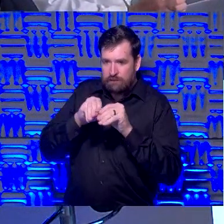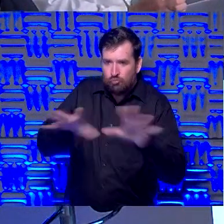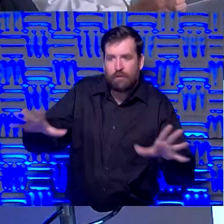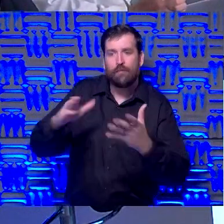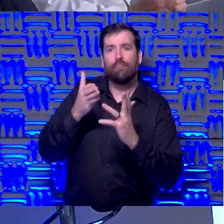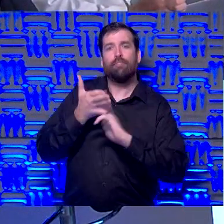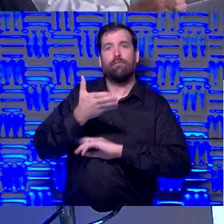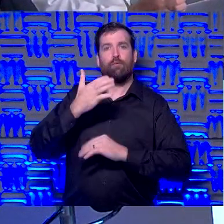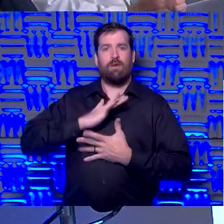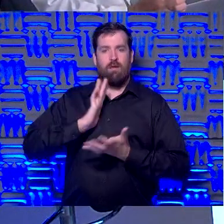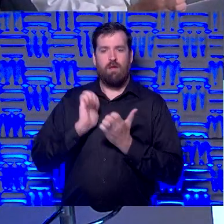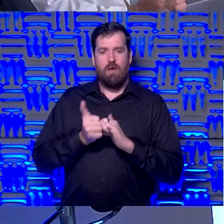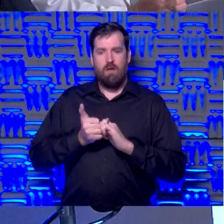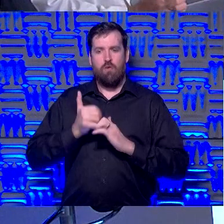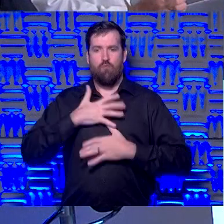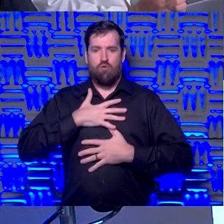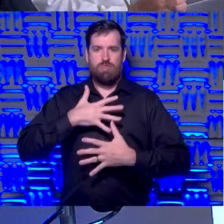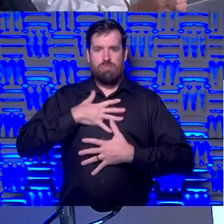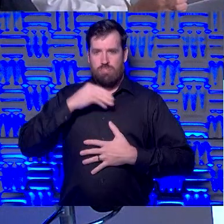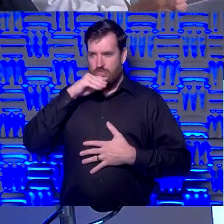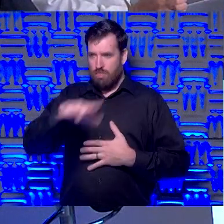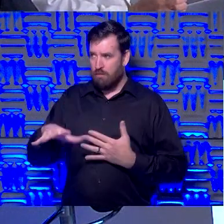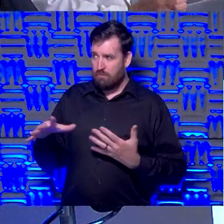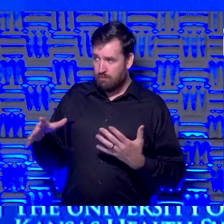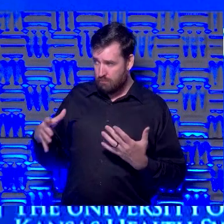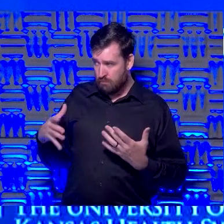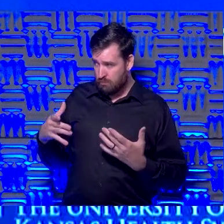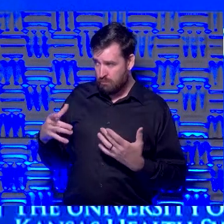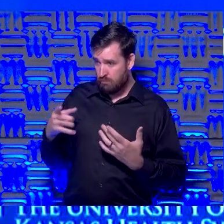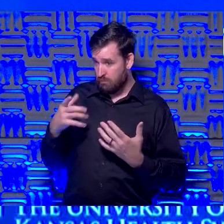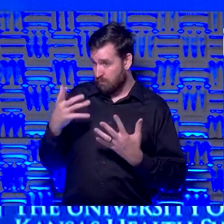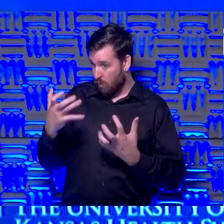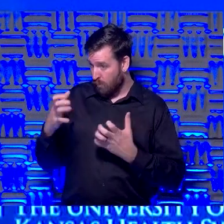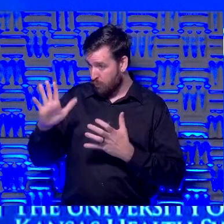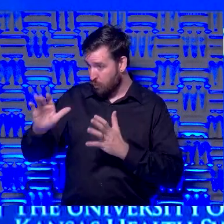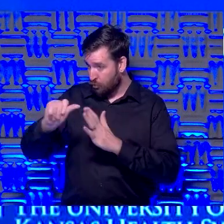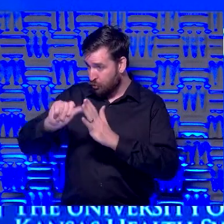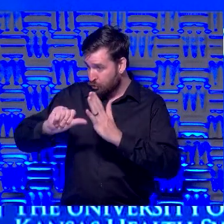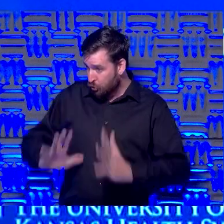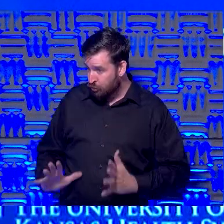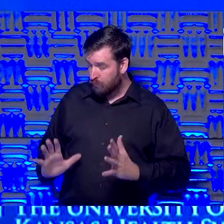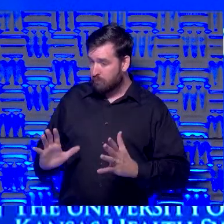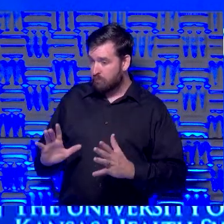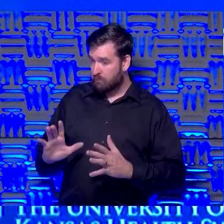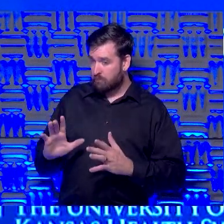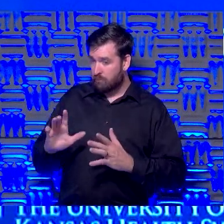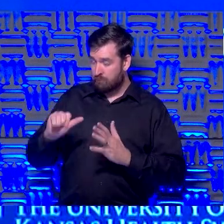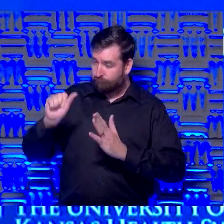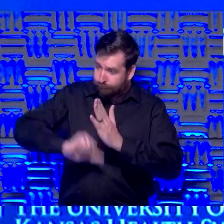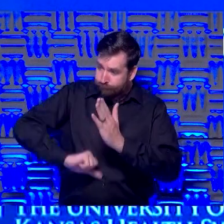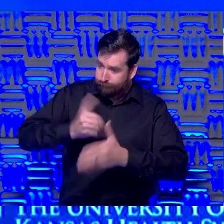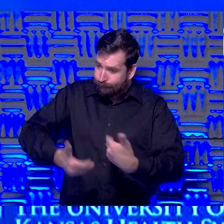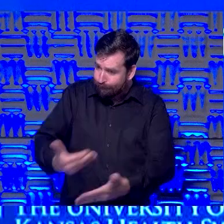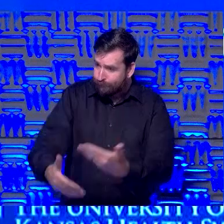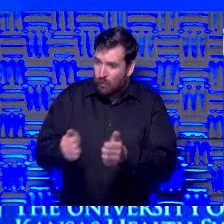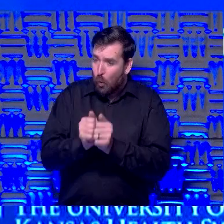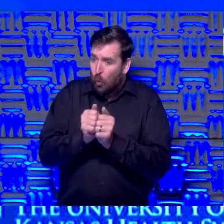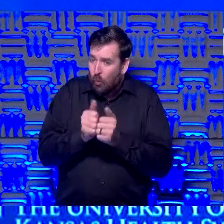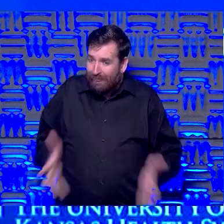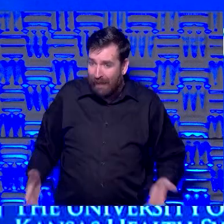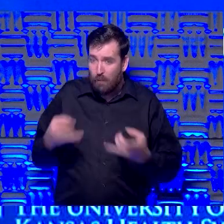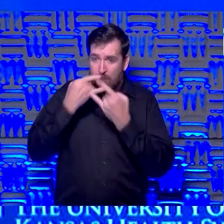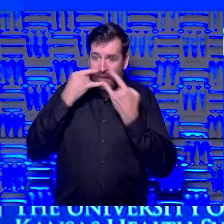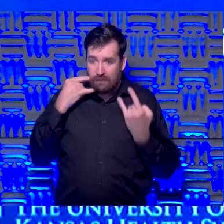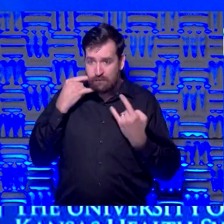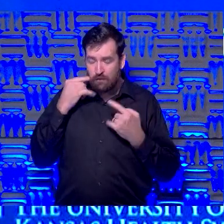breathe. And would you let, or even want your surgeon to do a surgery on you without a mask on, so all their germs go into your